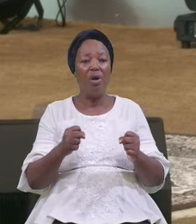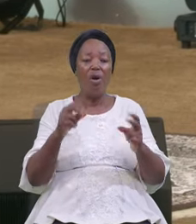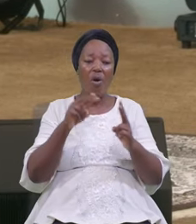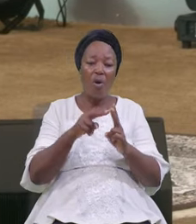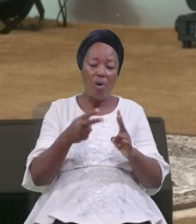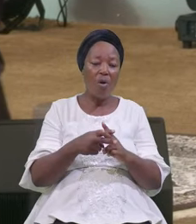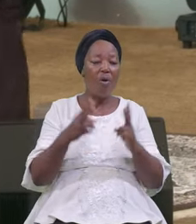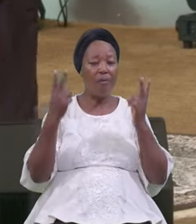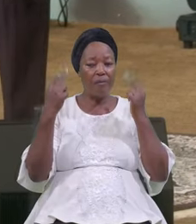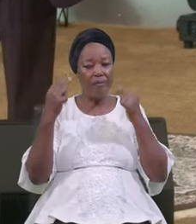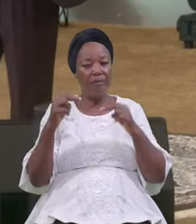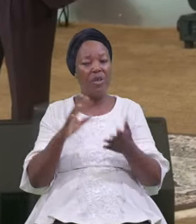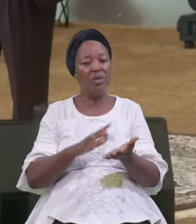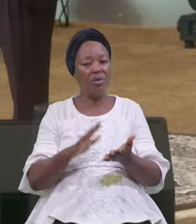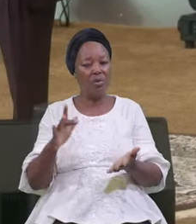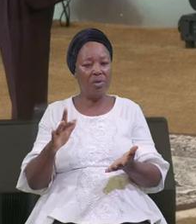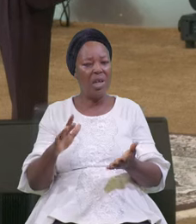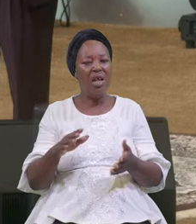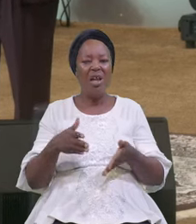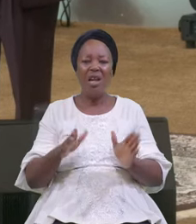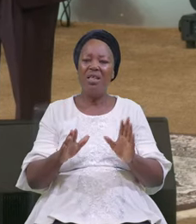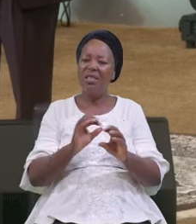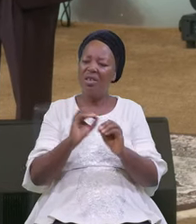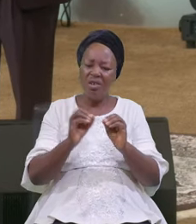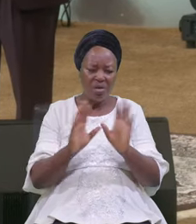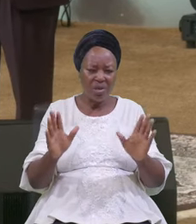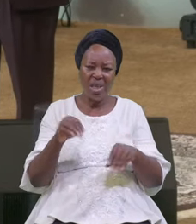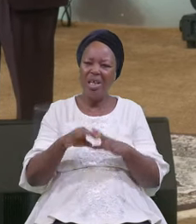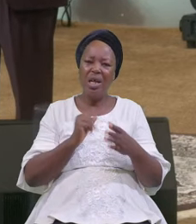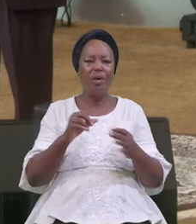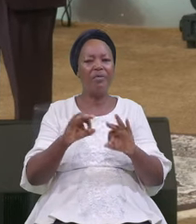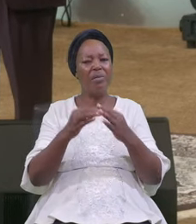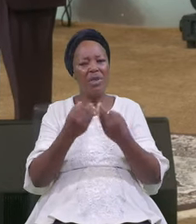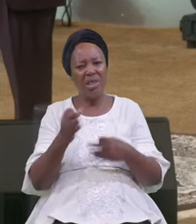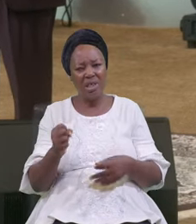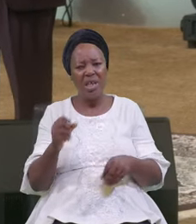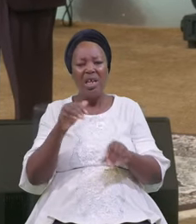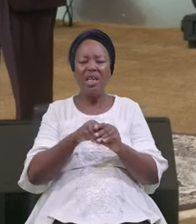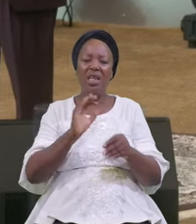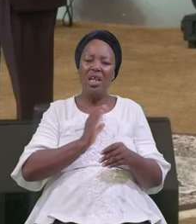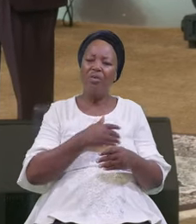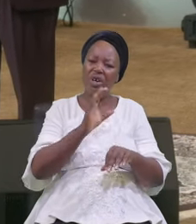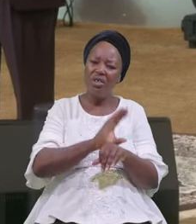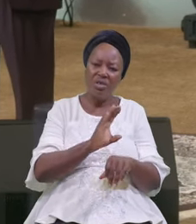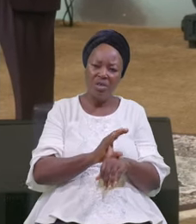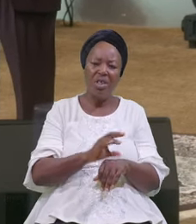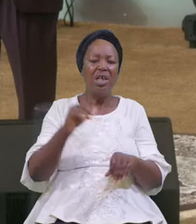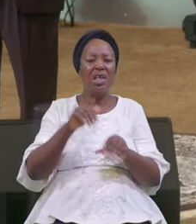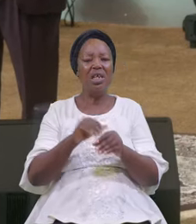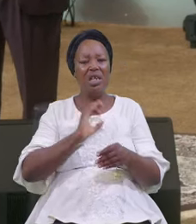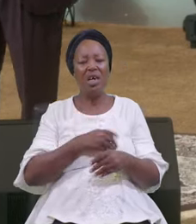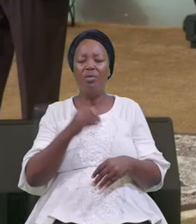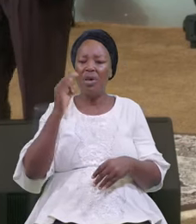vainglory. Let nothing in our families, in our church, in the